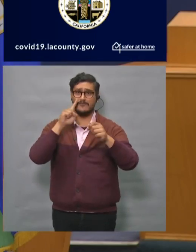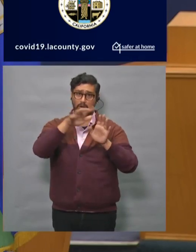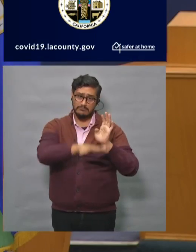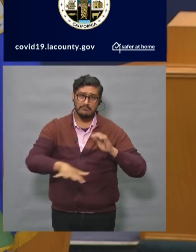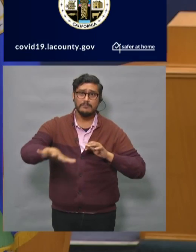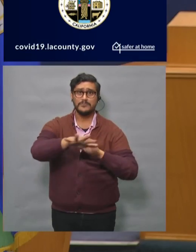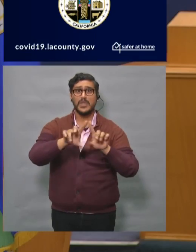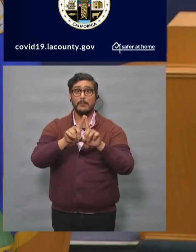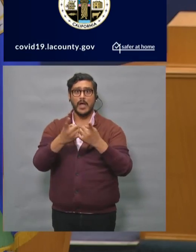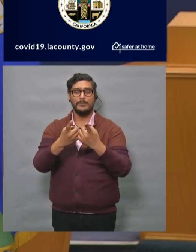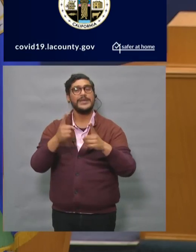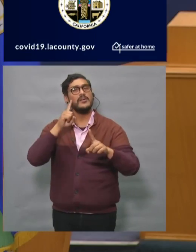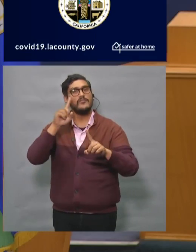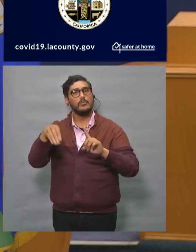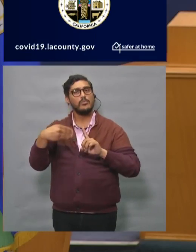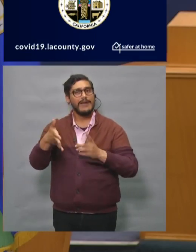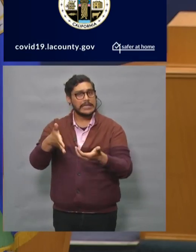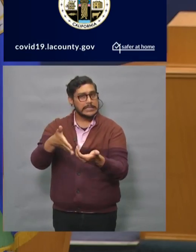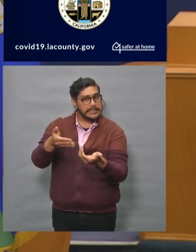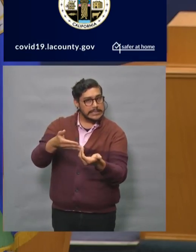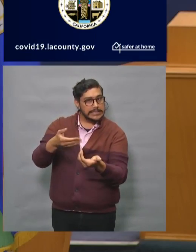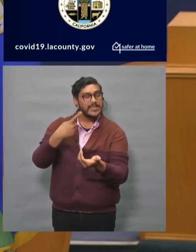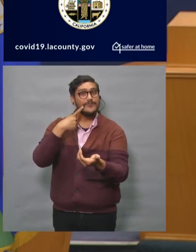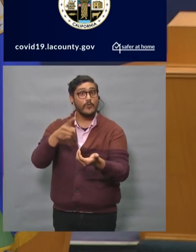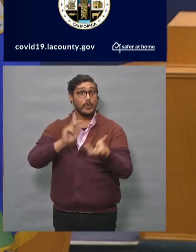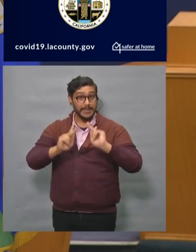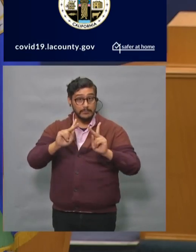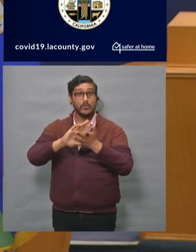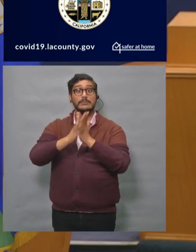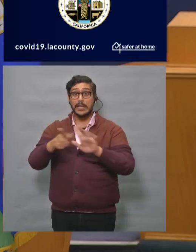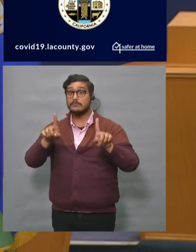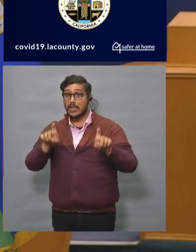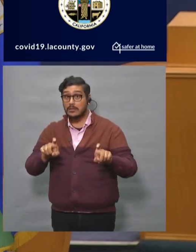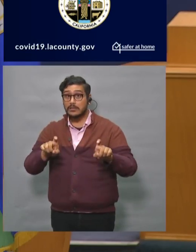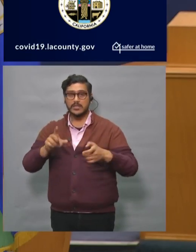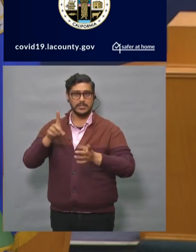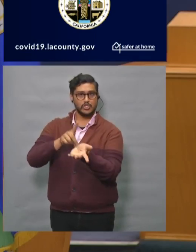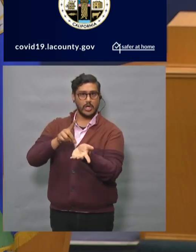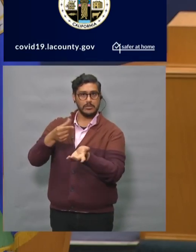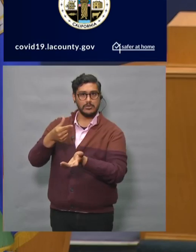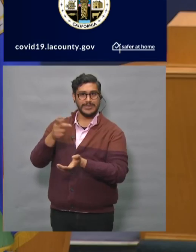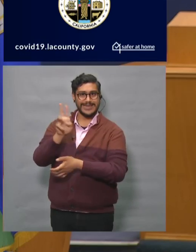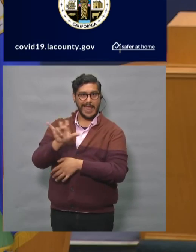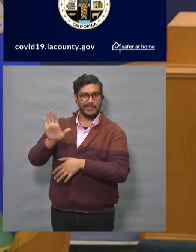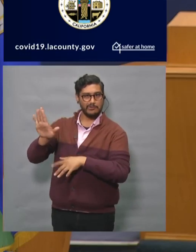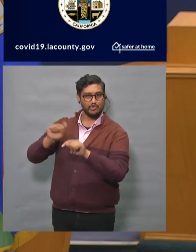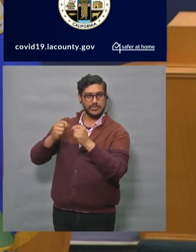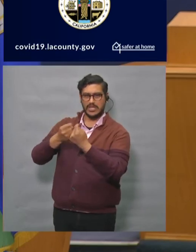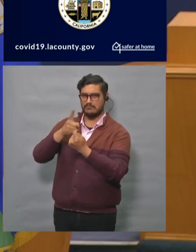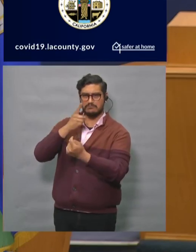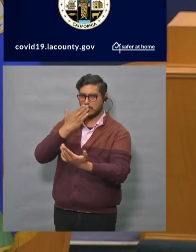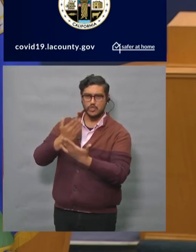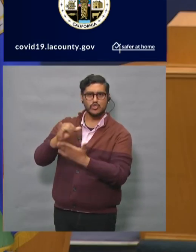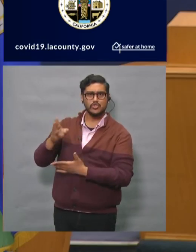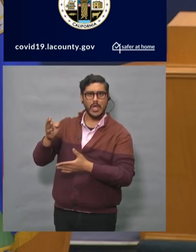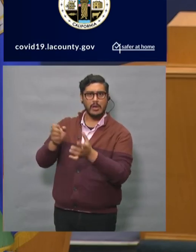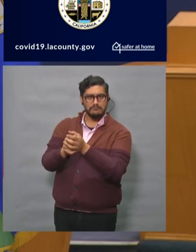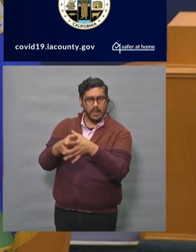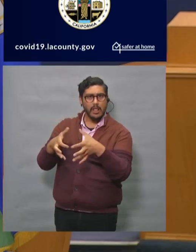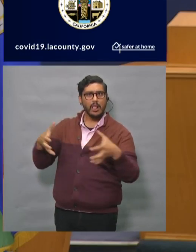for people to both get tested, and Dr. Galley and her team are doing an amazing job expanding that capacity. And all of the other